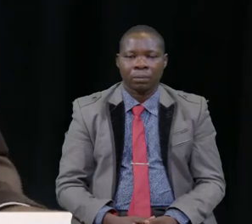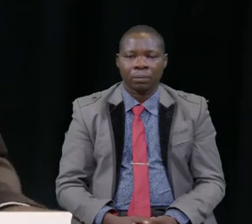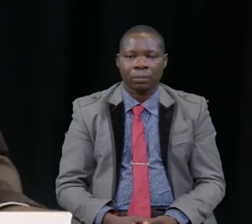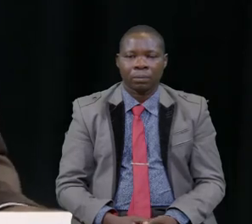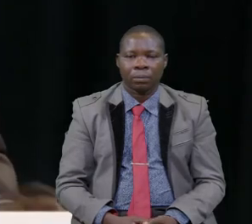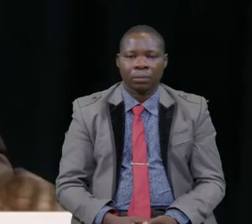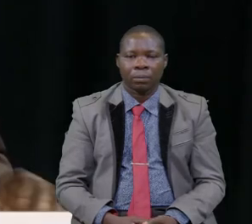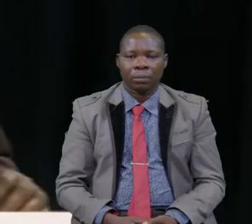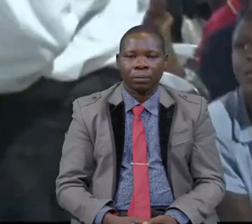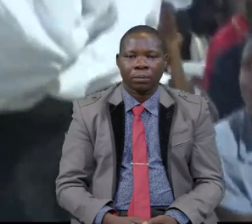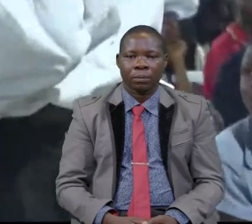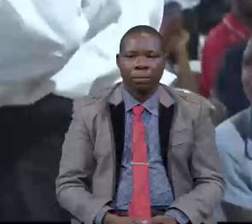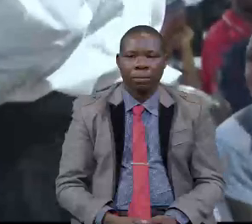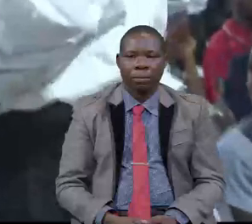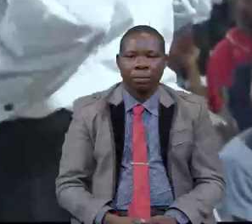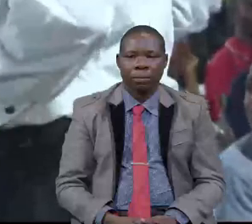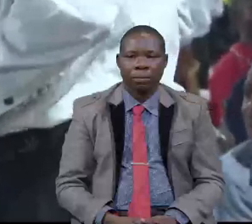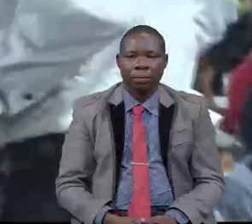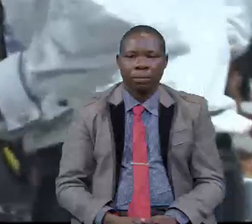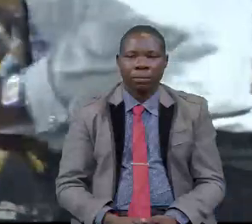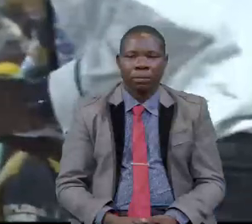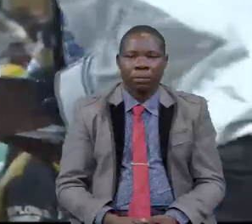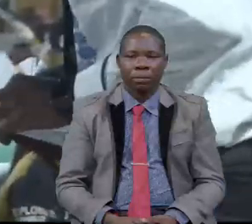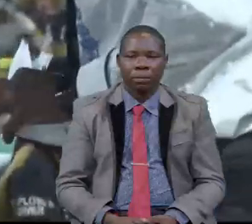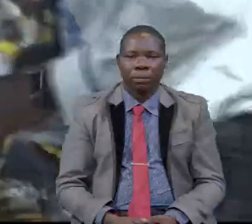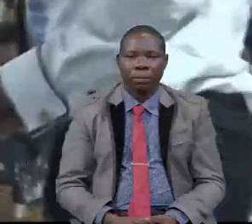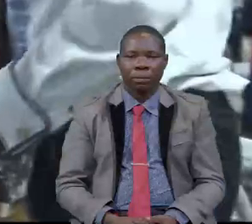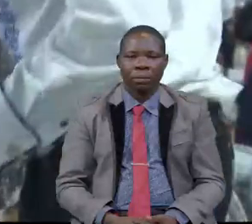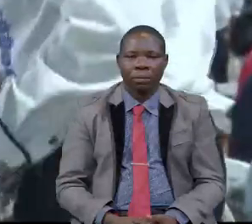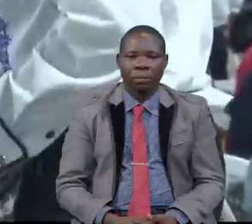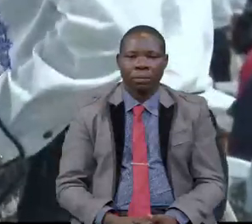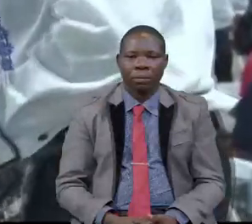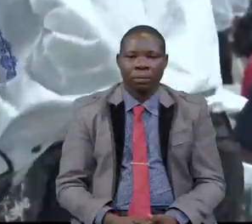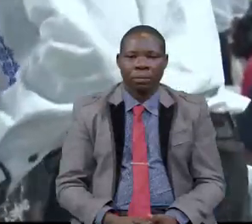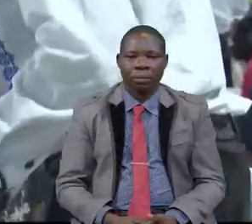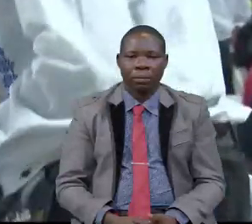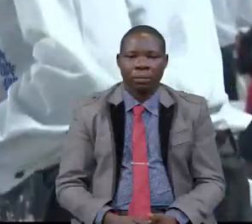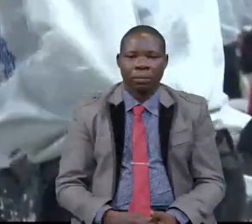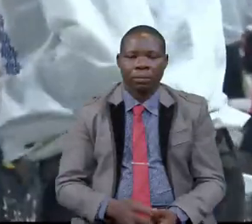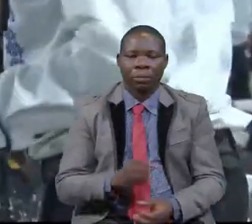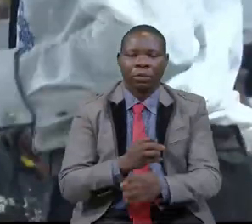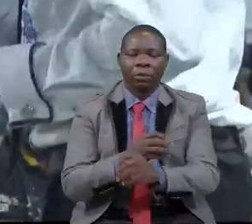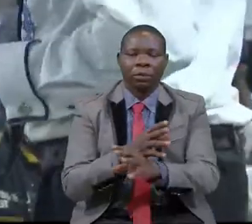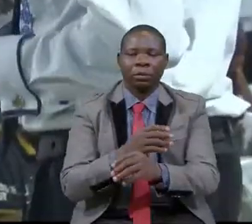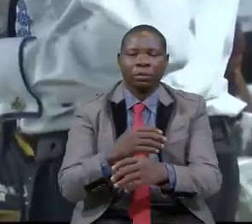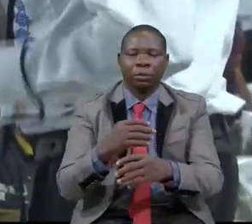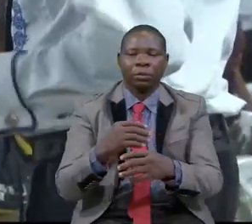Take their telephone number. Don't miss any digit, 11 digits.